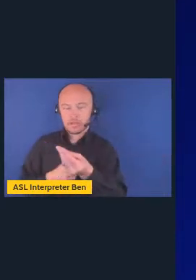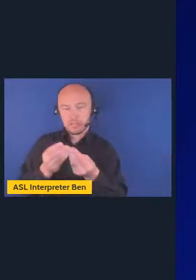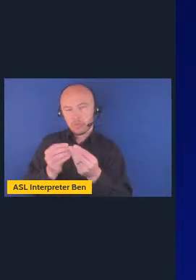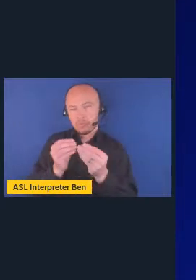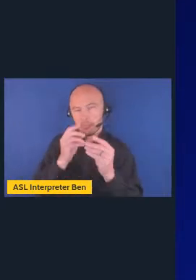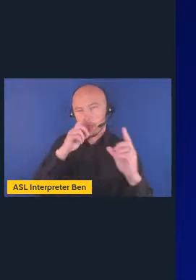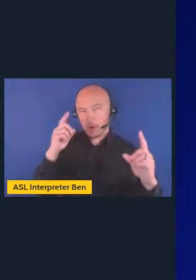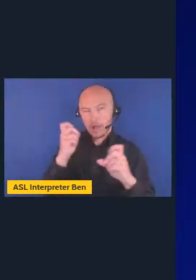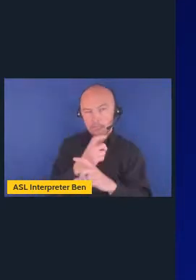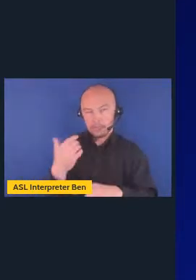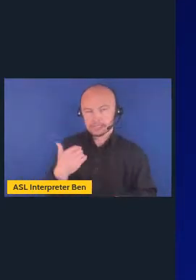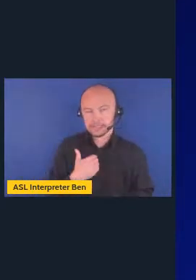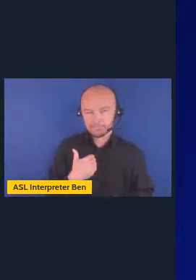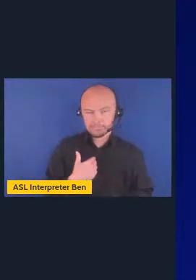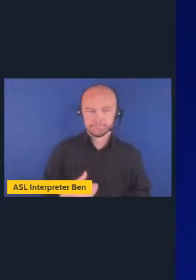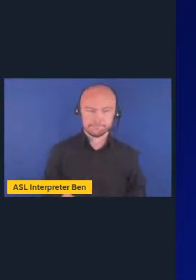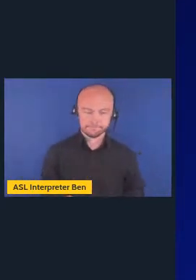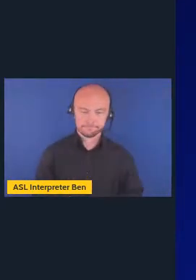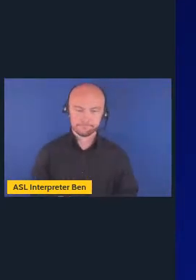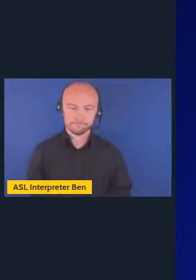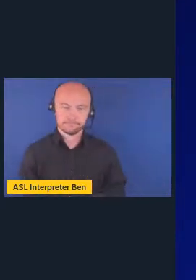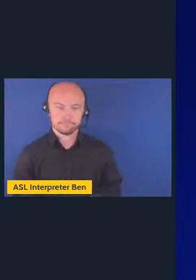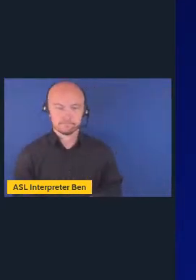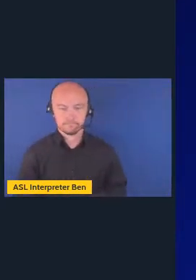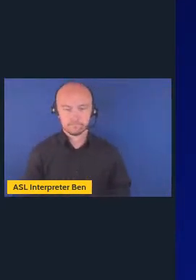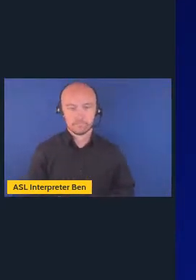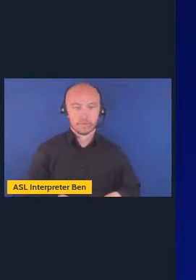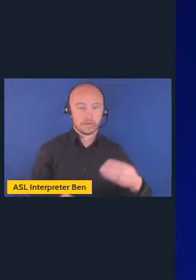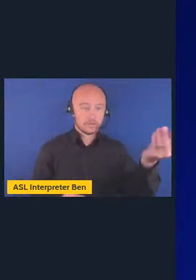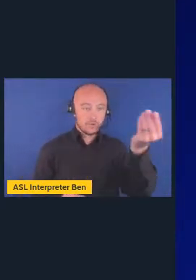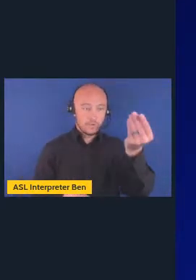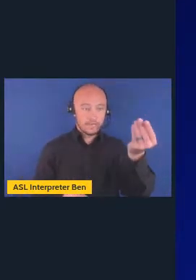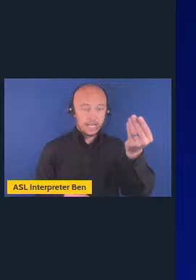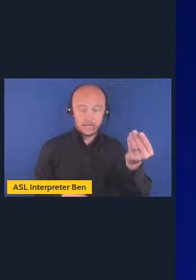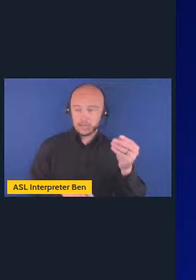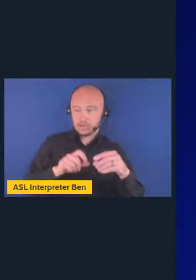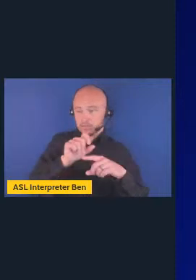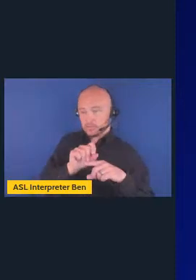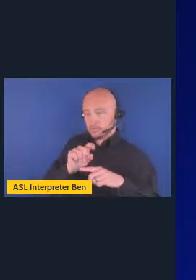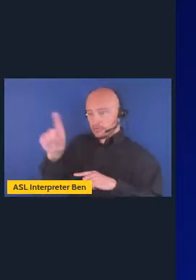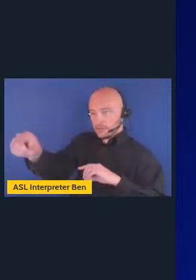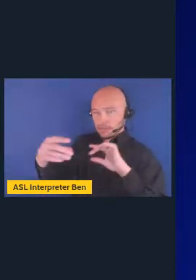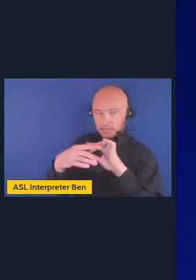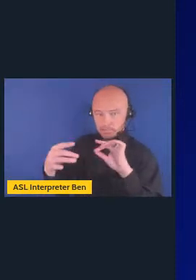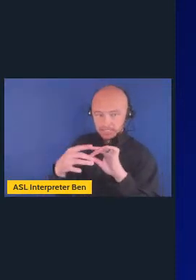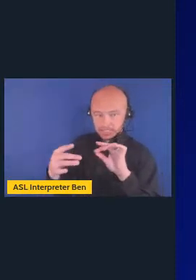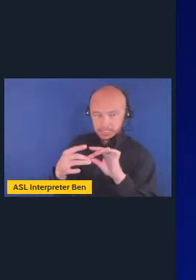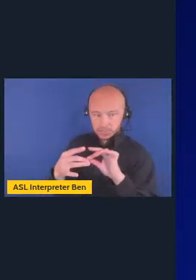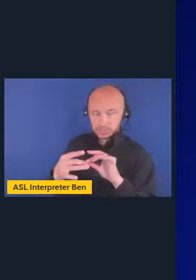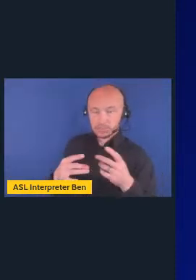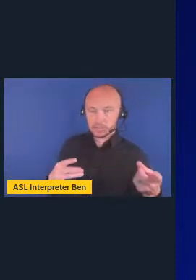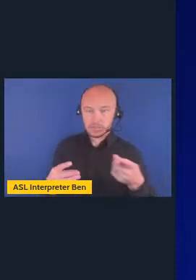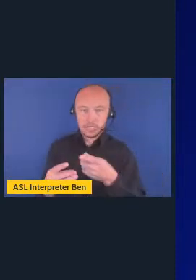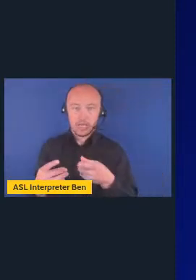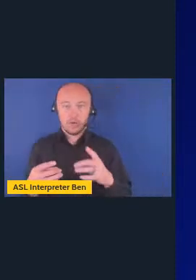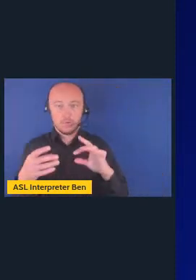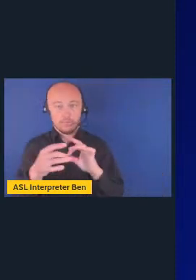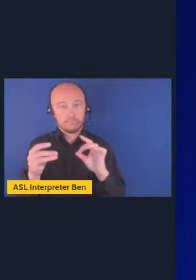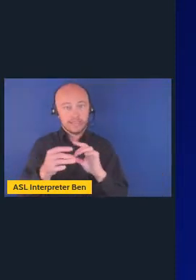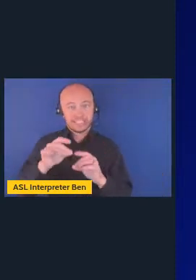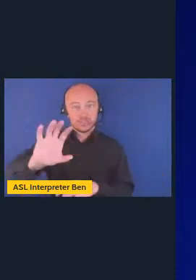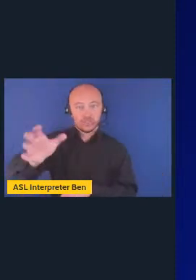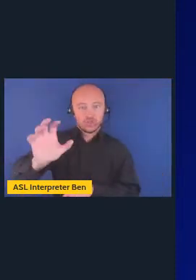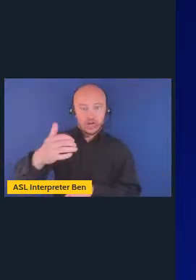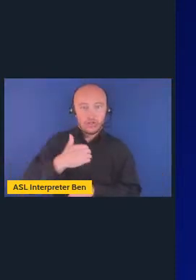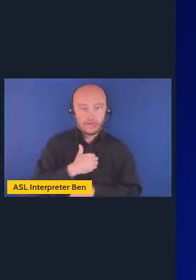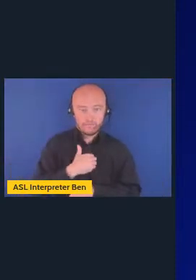complex integration point. You need to take the message from your data stream and distribute that to a message channel. And during that